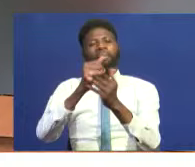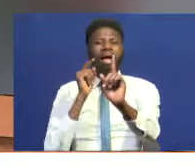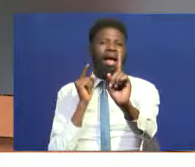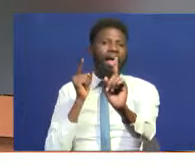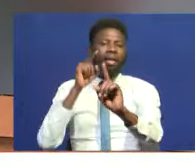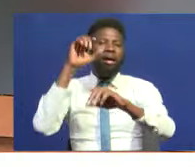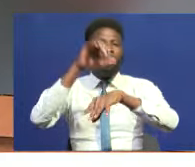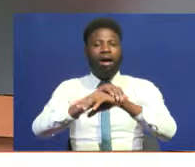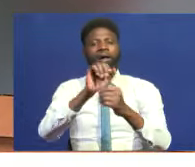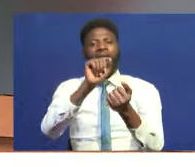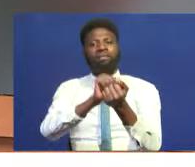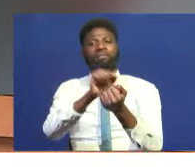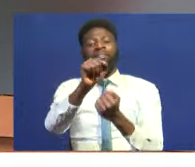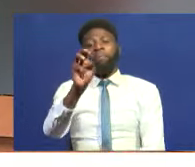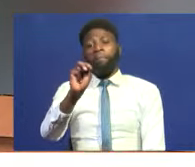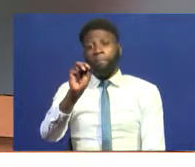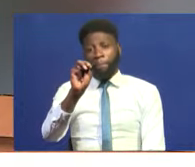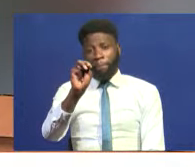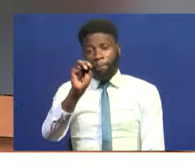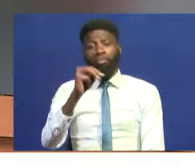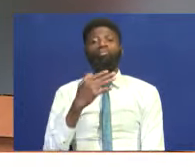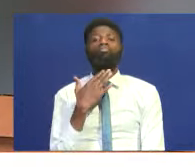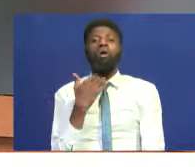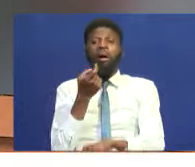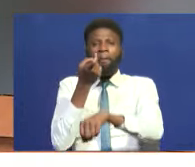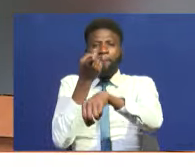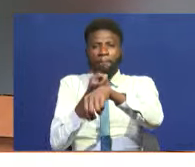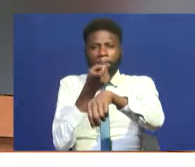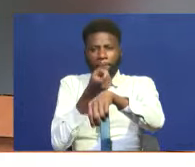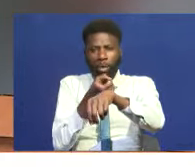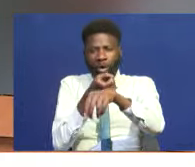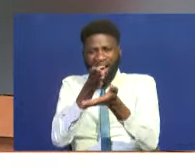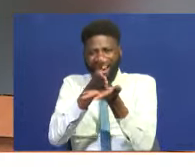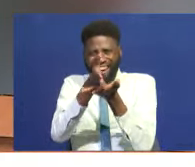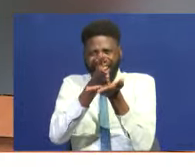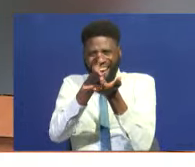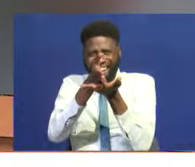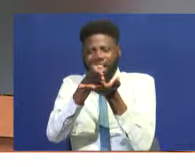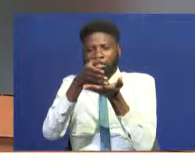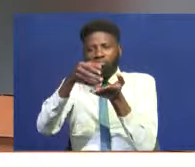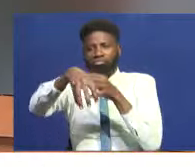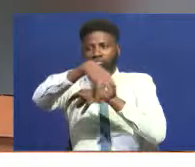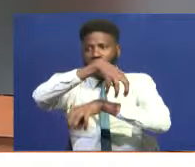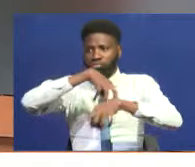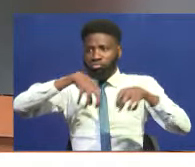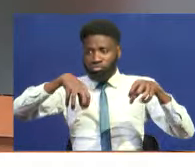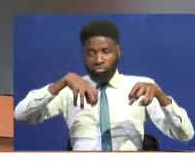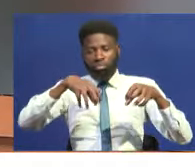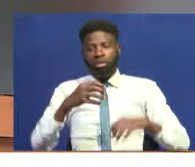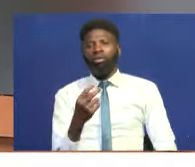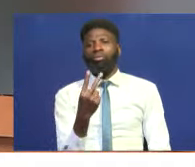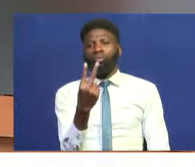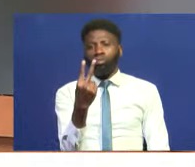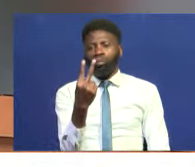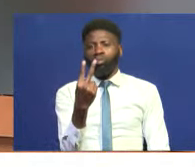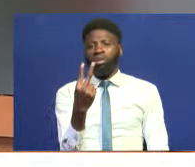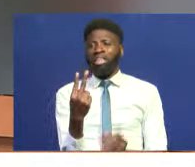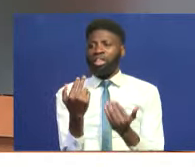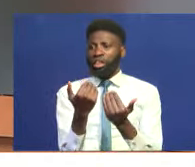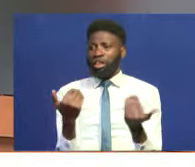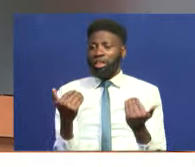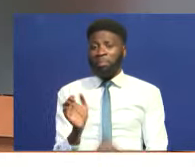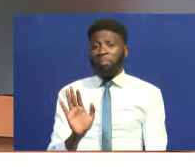shillings for life-saving bone marrow transplants to be done in India for their two children. Both diagnosed with sickle cell